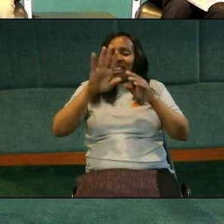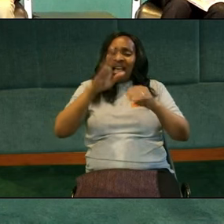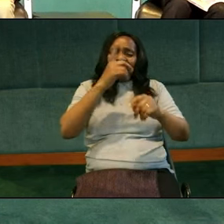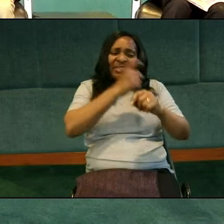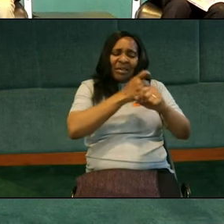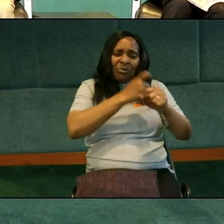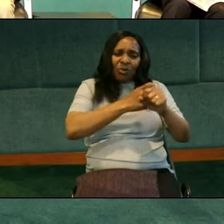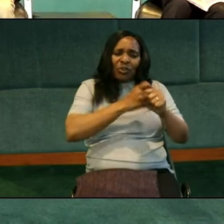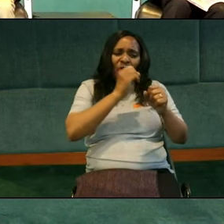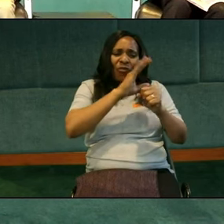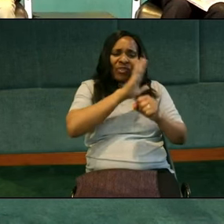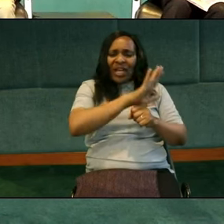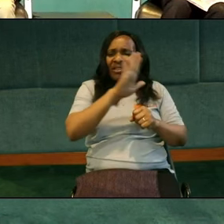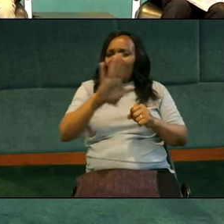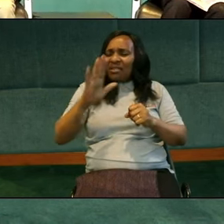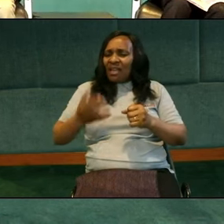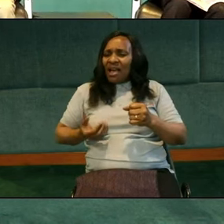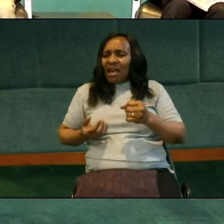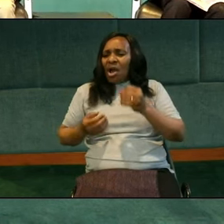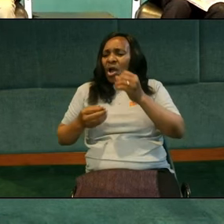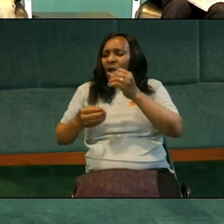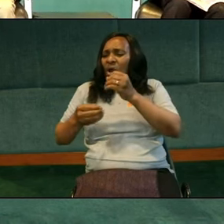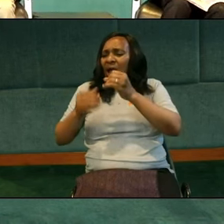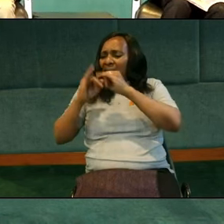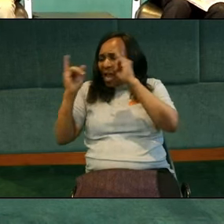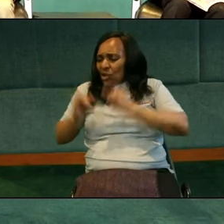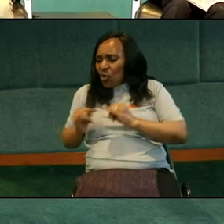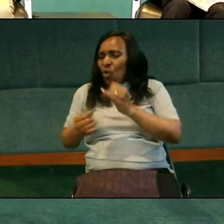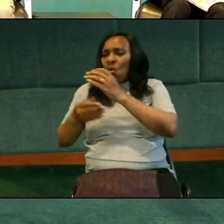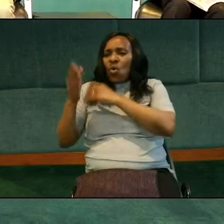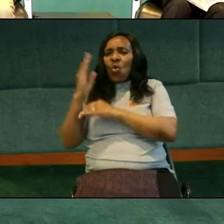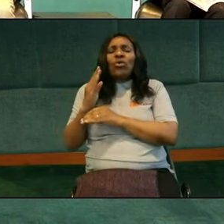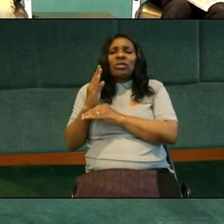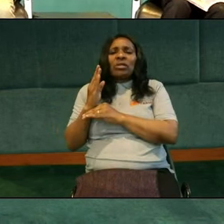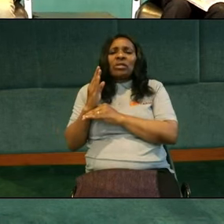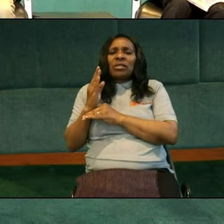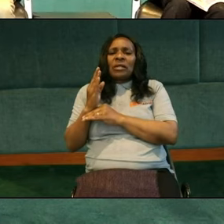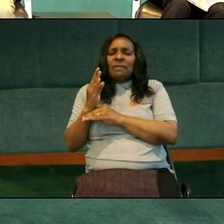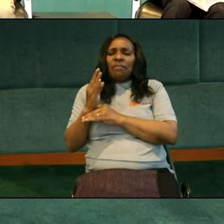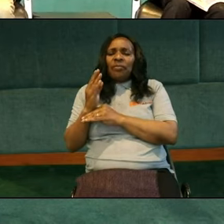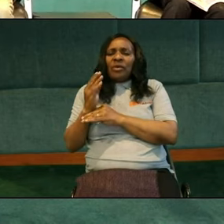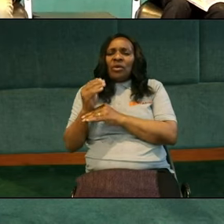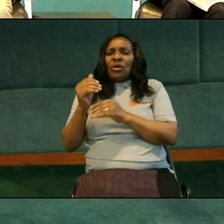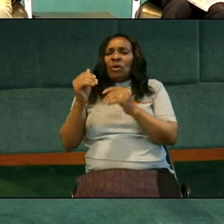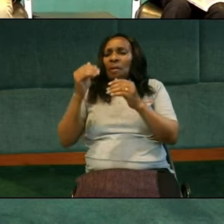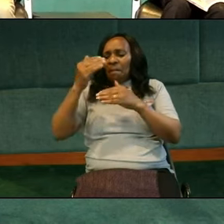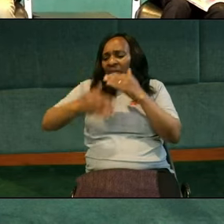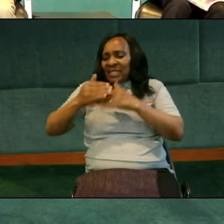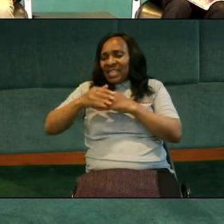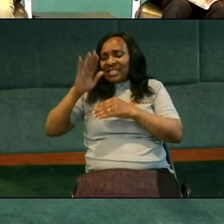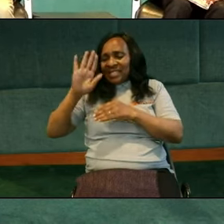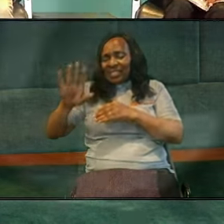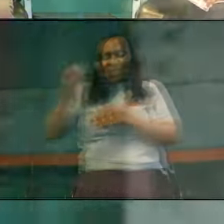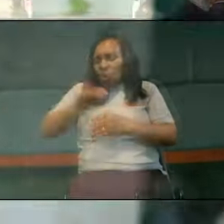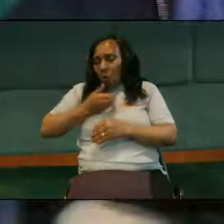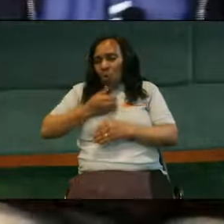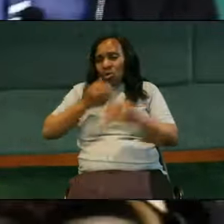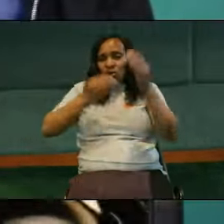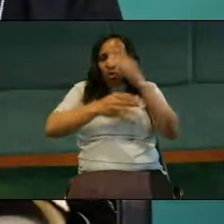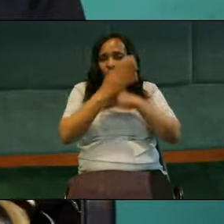their gods beside his own god. He built temples of other gods beside his own god.